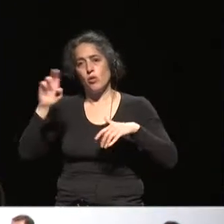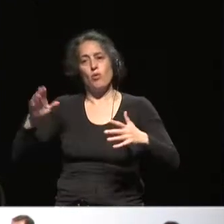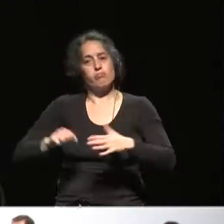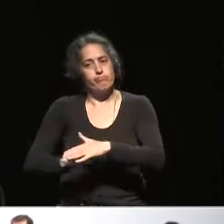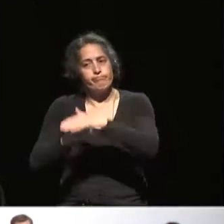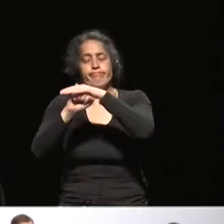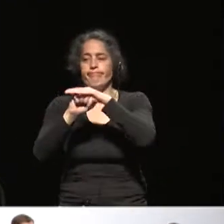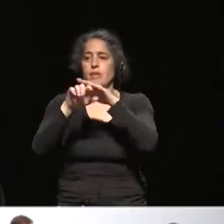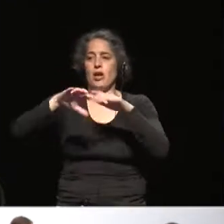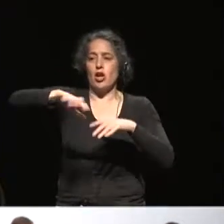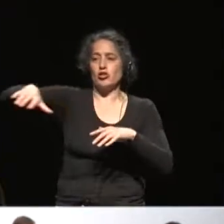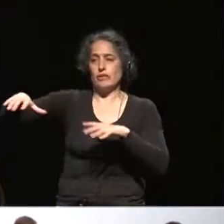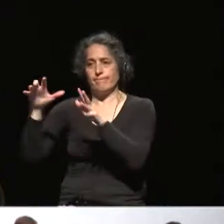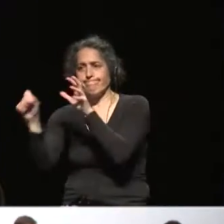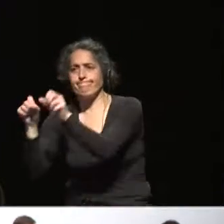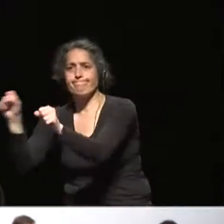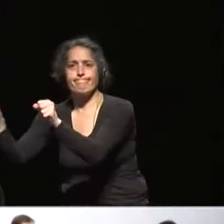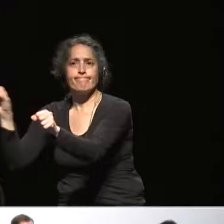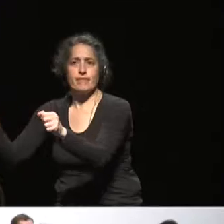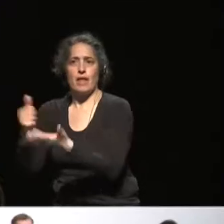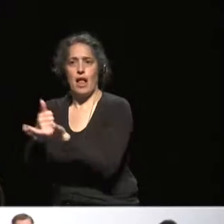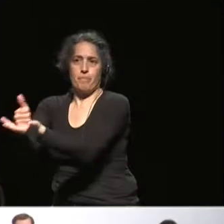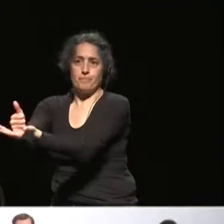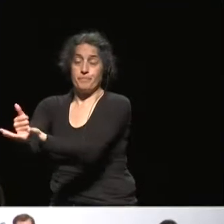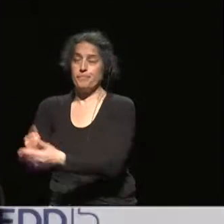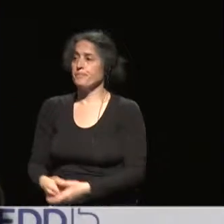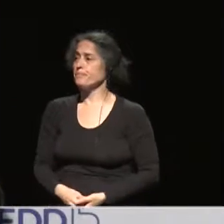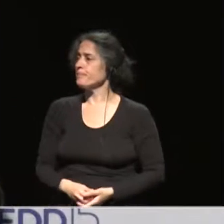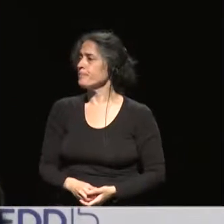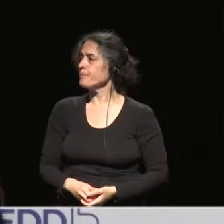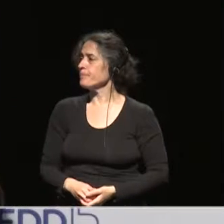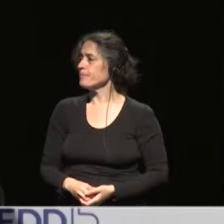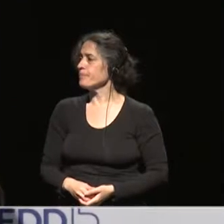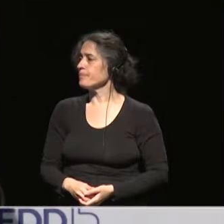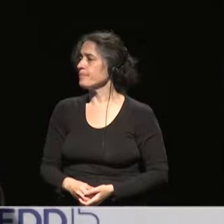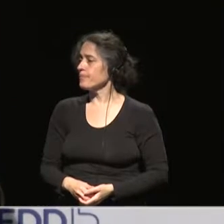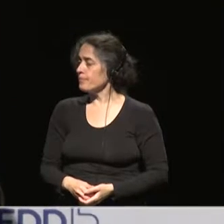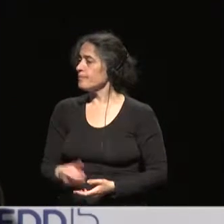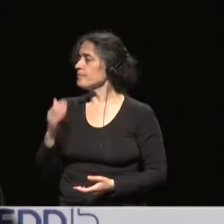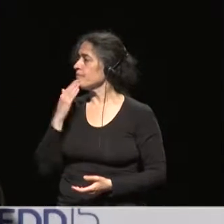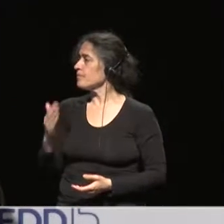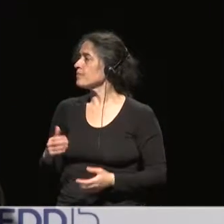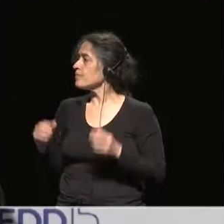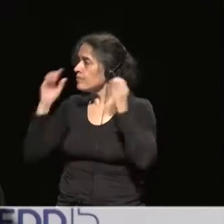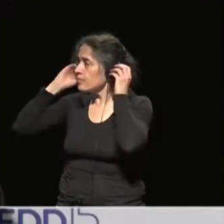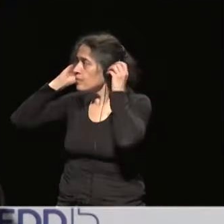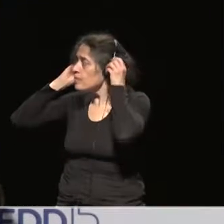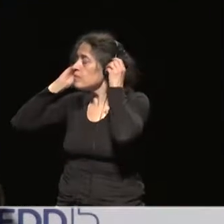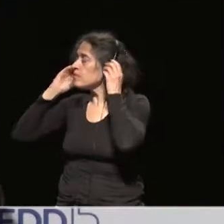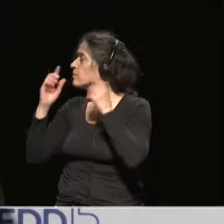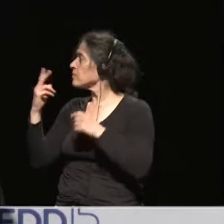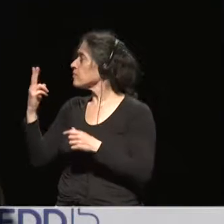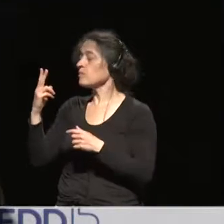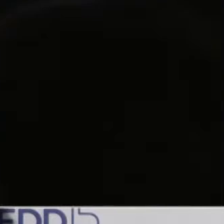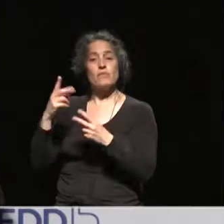Merci. Deux questions m'ont été adressées plus directement. Thank you. Two questions have been put to me directly. One question from the gentleman at